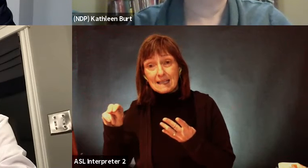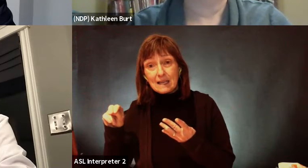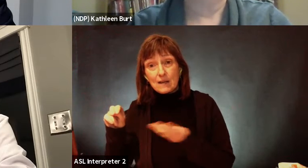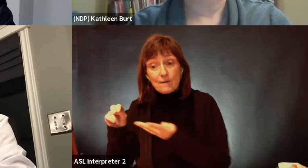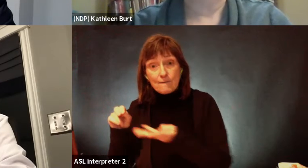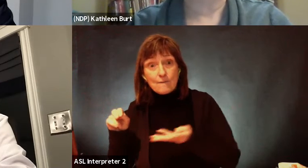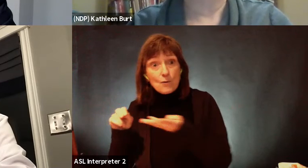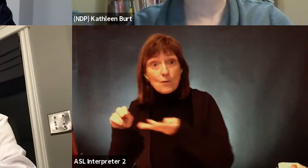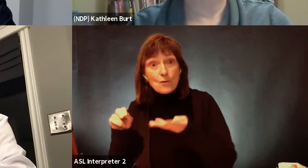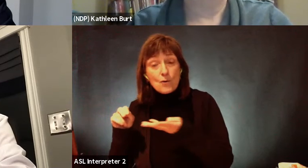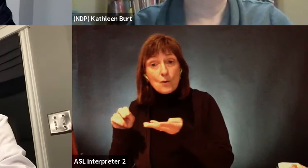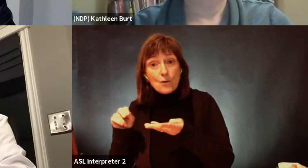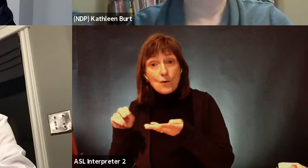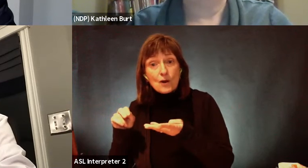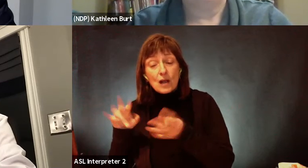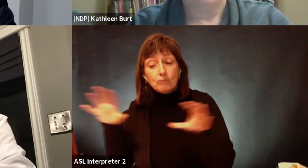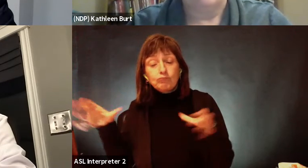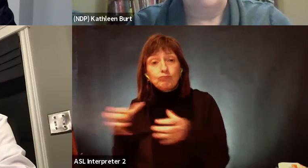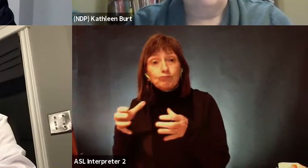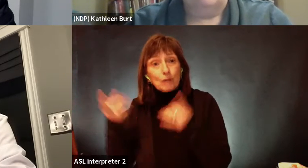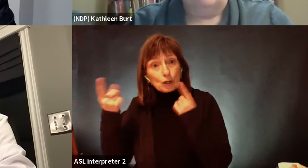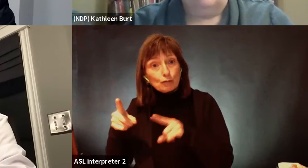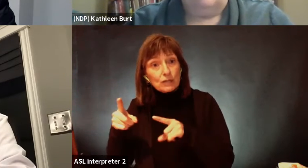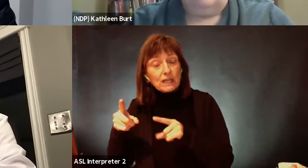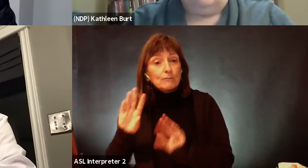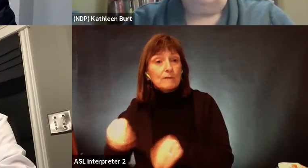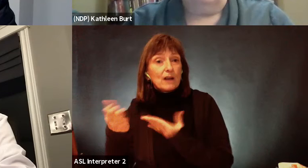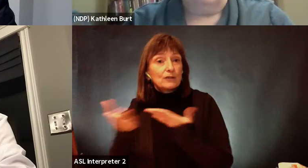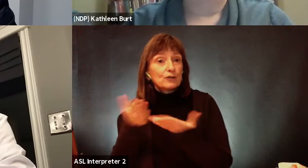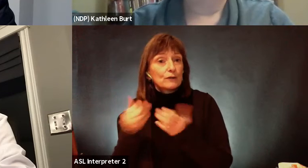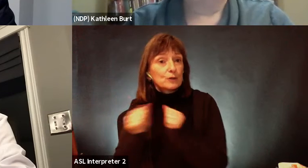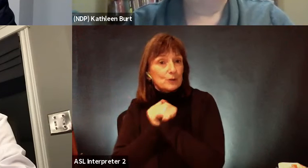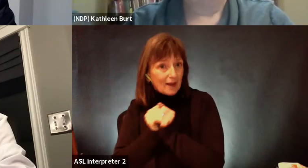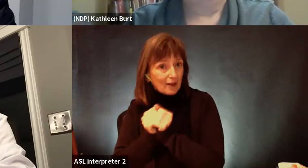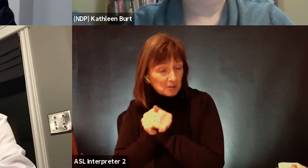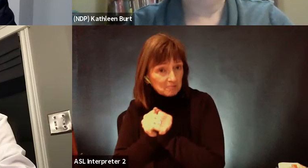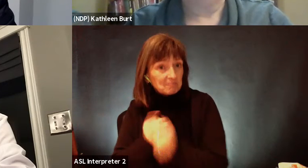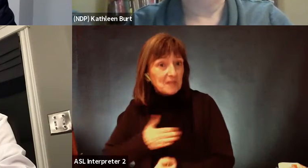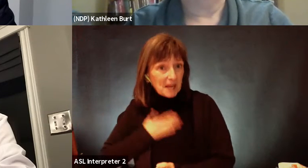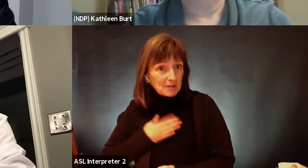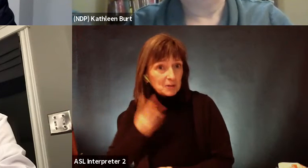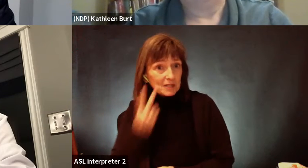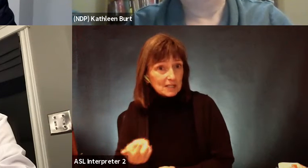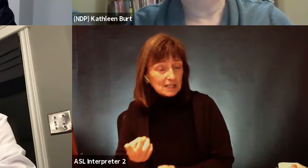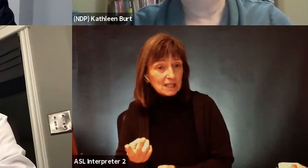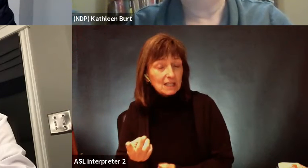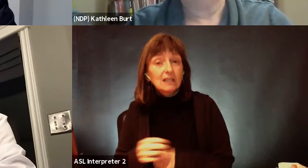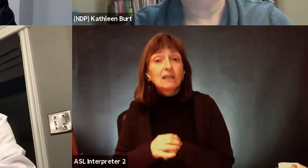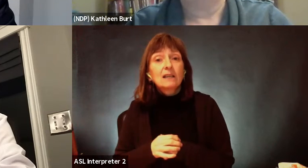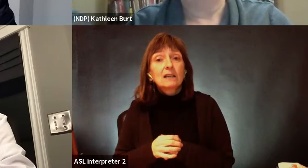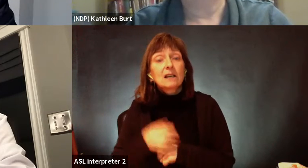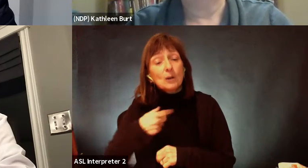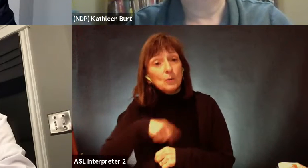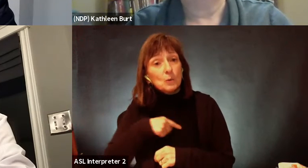make their service delivery more efficient. And we would certainly do whatever we can